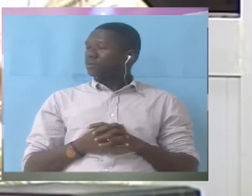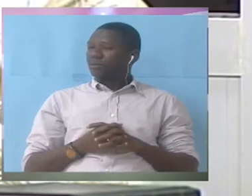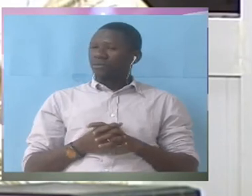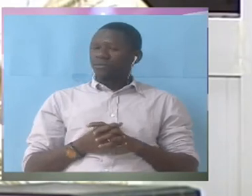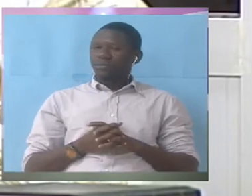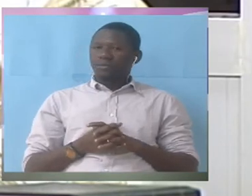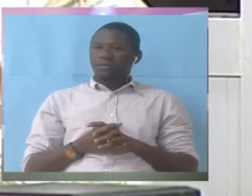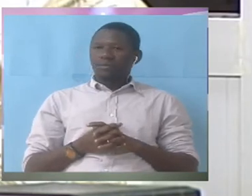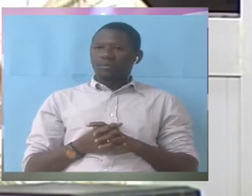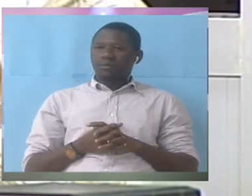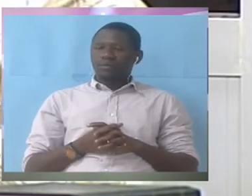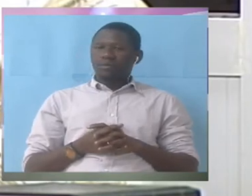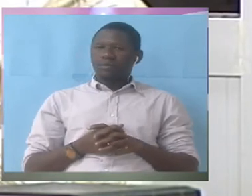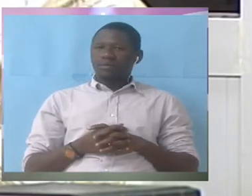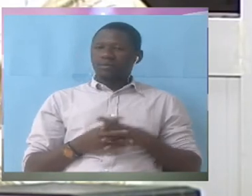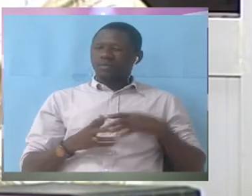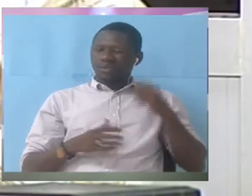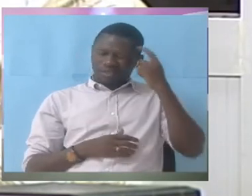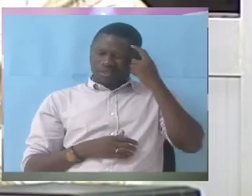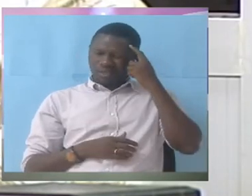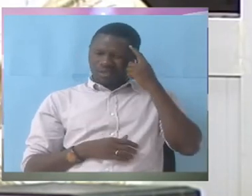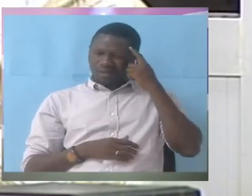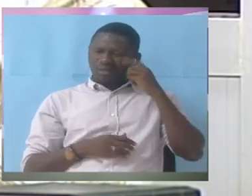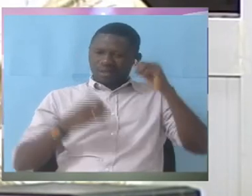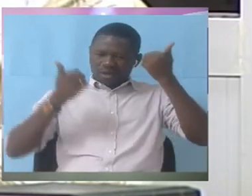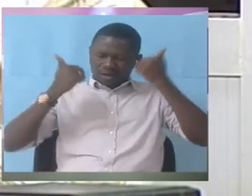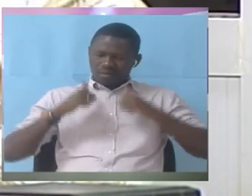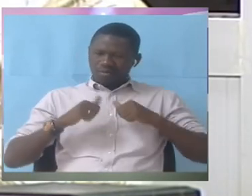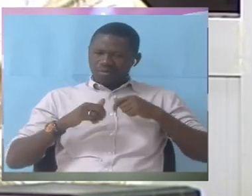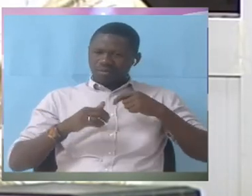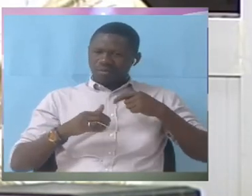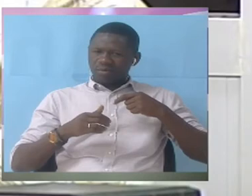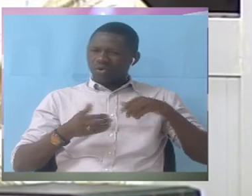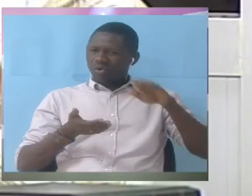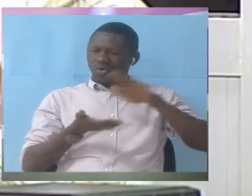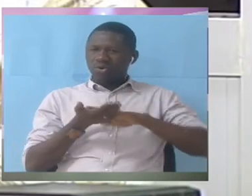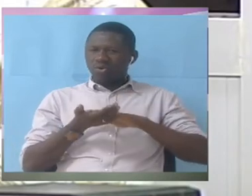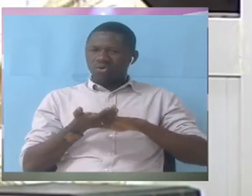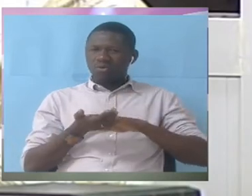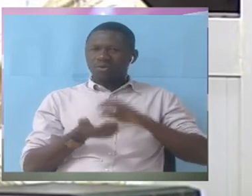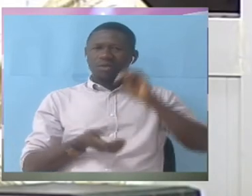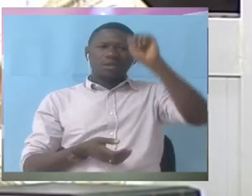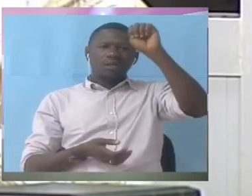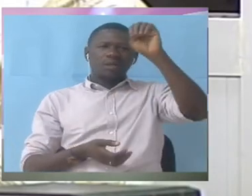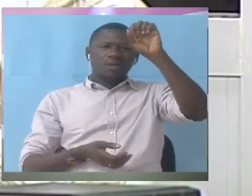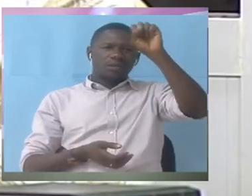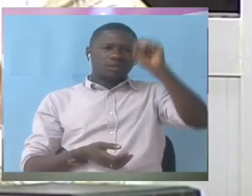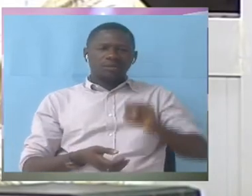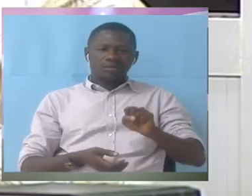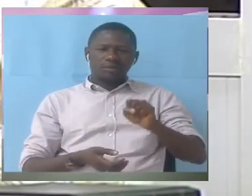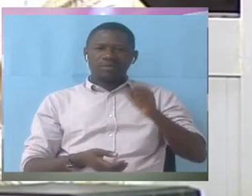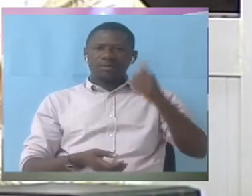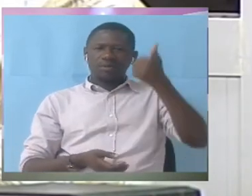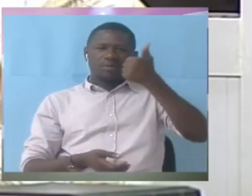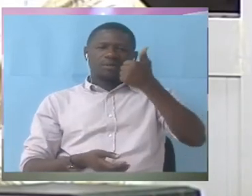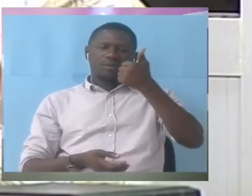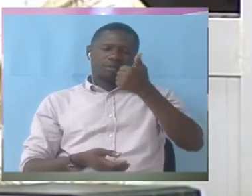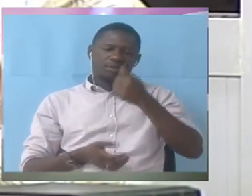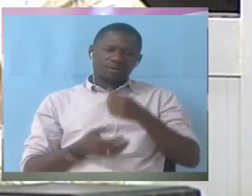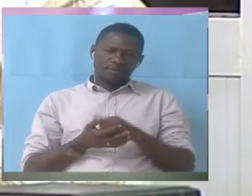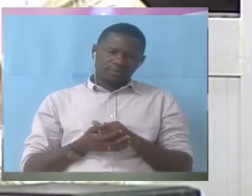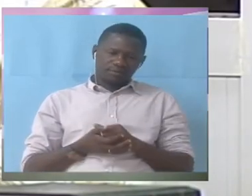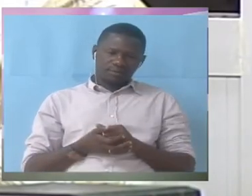I think it was in September 6th. Fokna juroom ben fan la won ci wéré September of that year. At